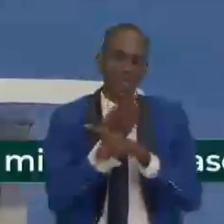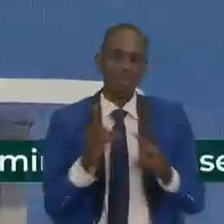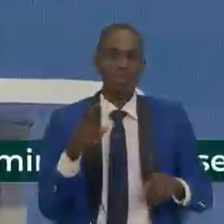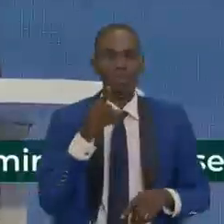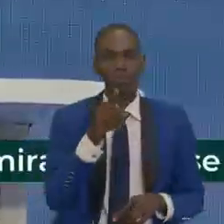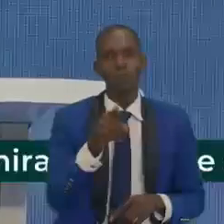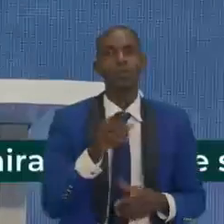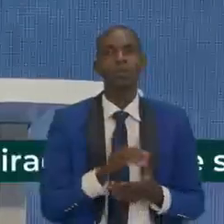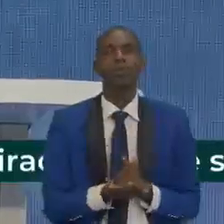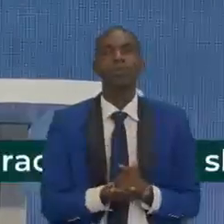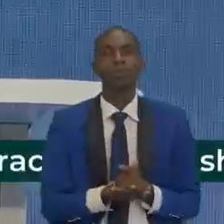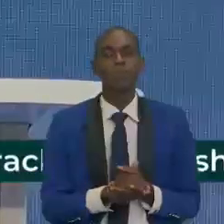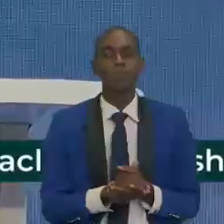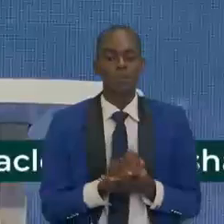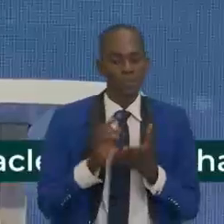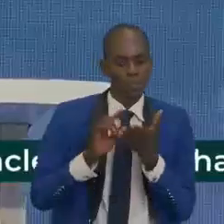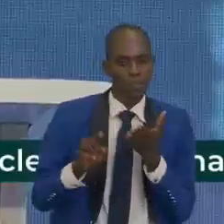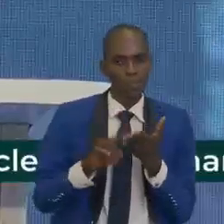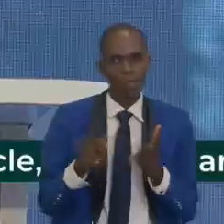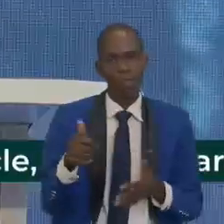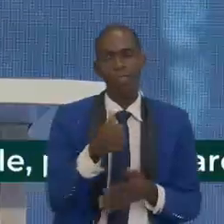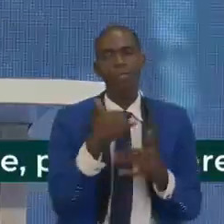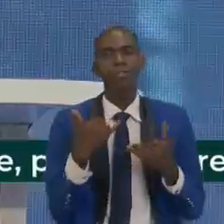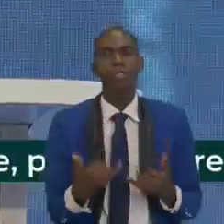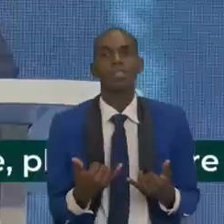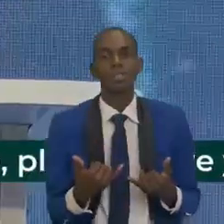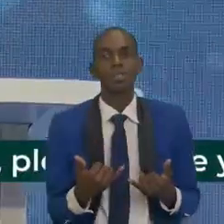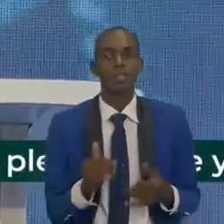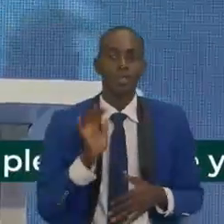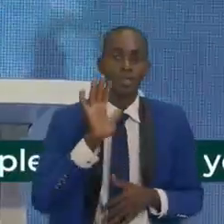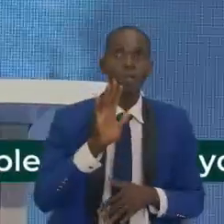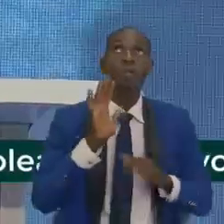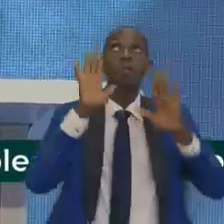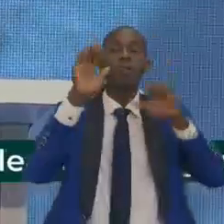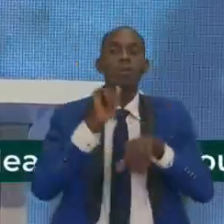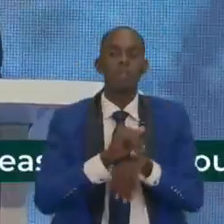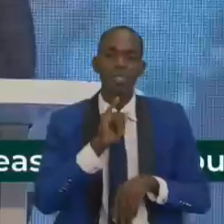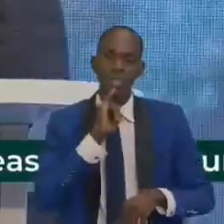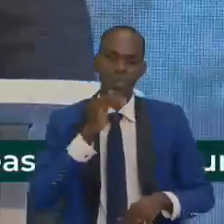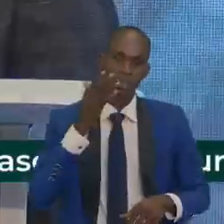Check up right now. Your miracle is there.